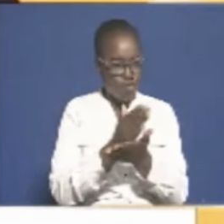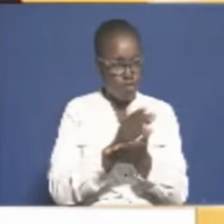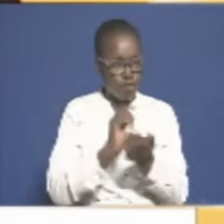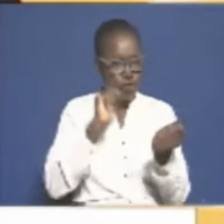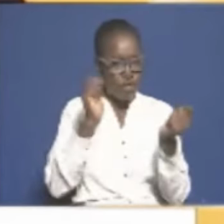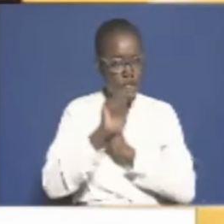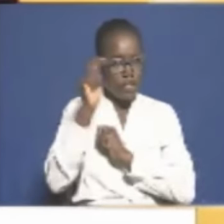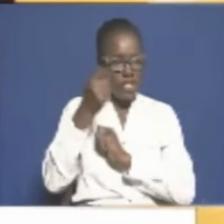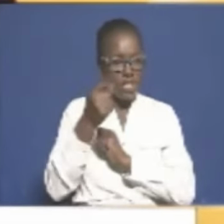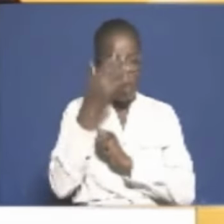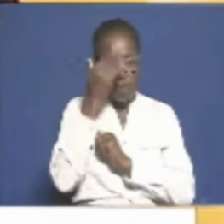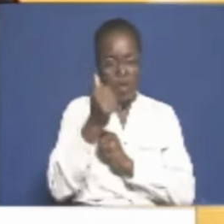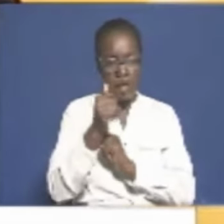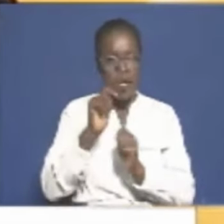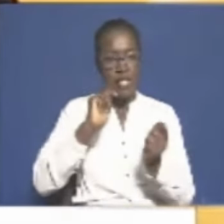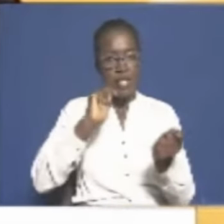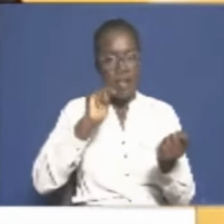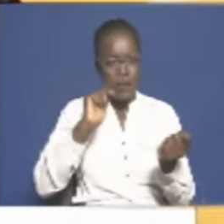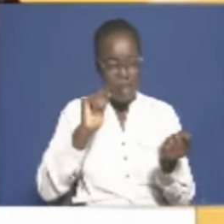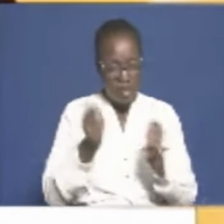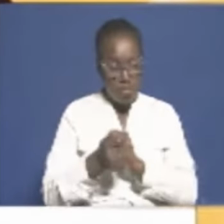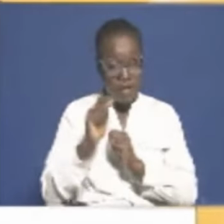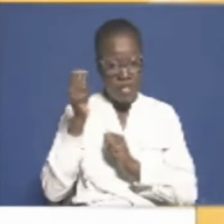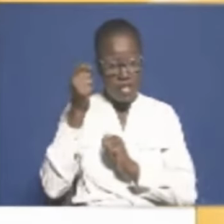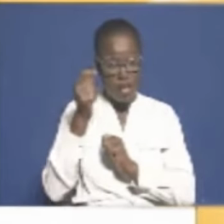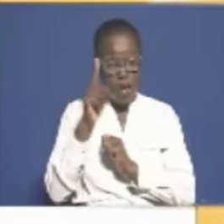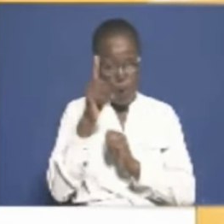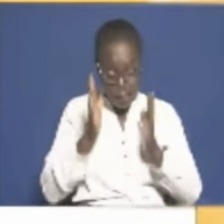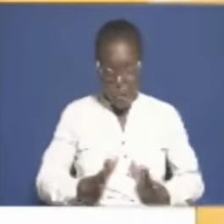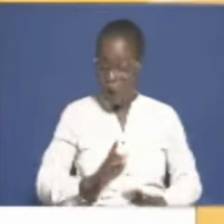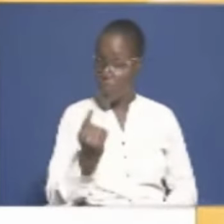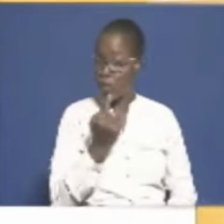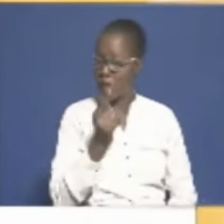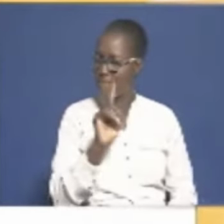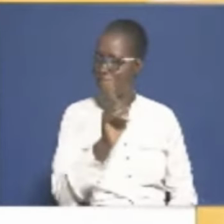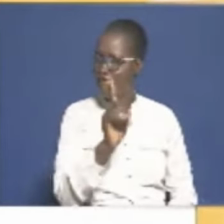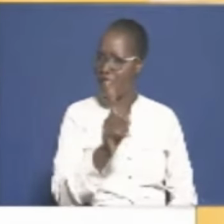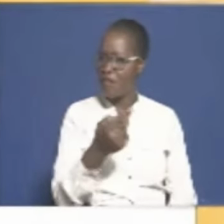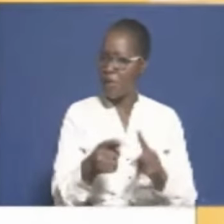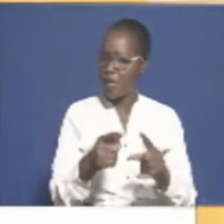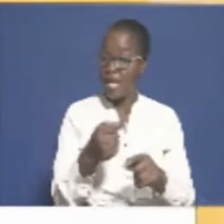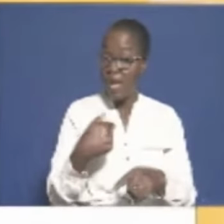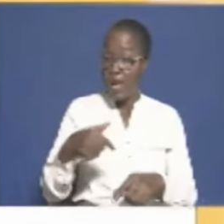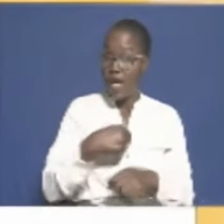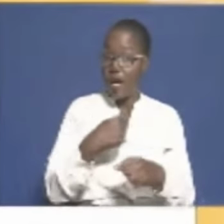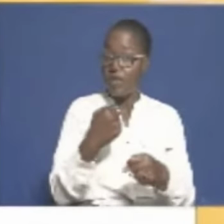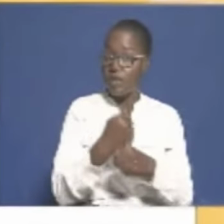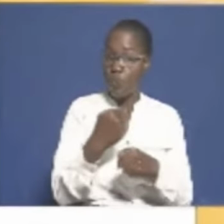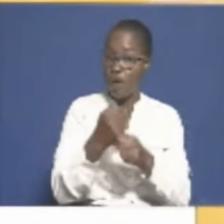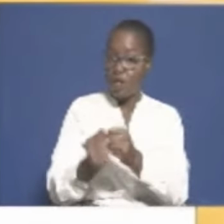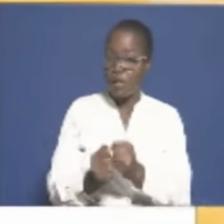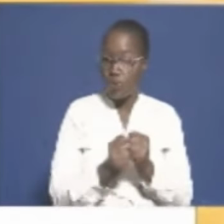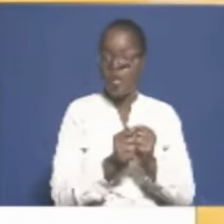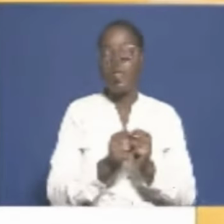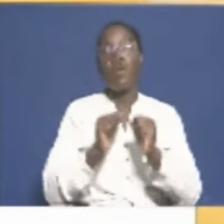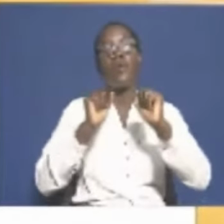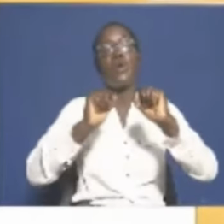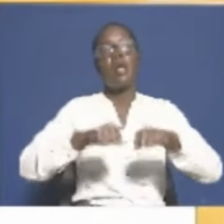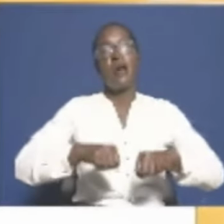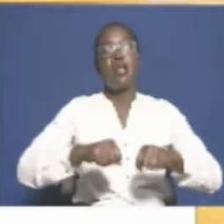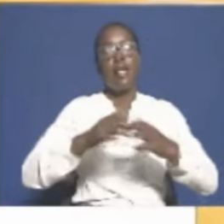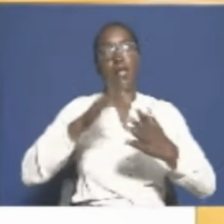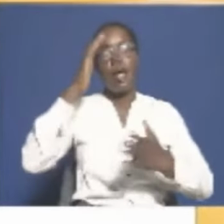cannot be changed by any one single person. But us working together, we can, and